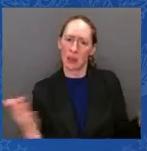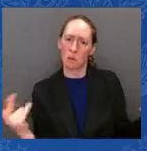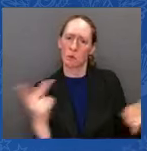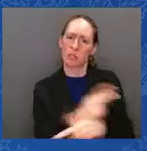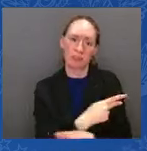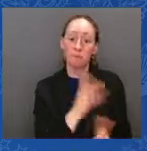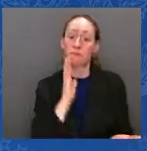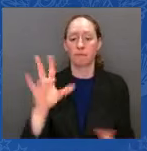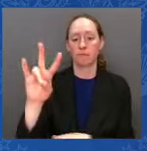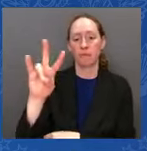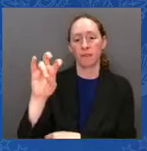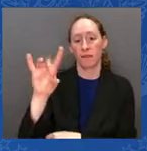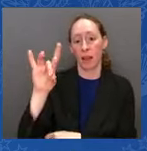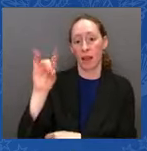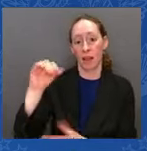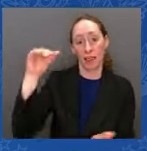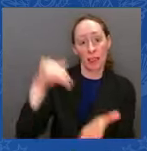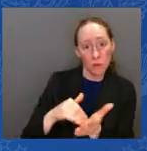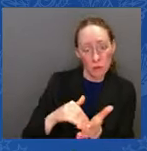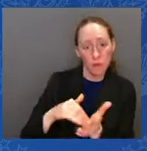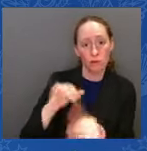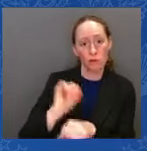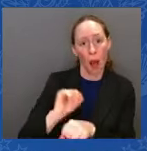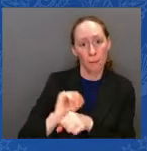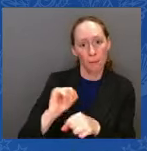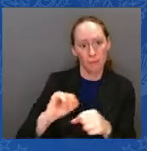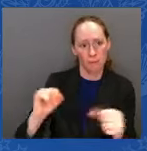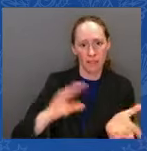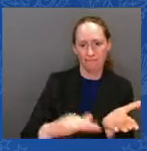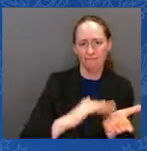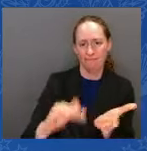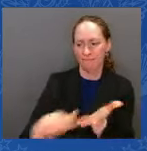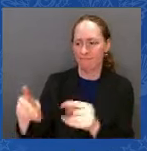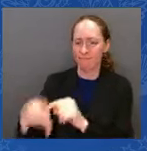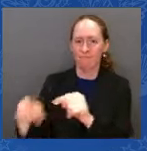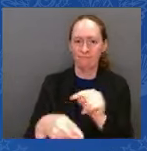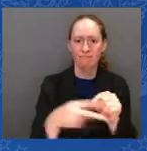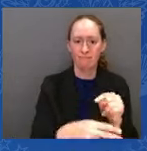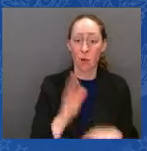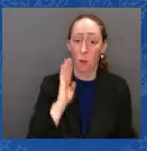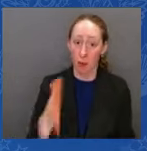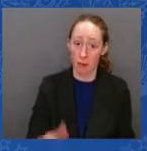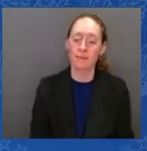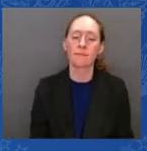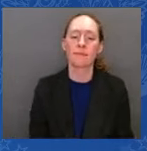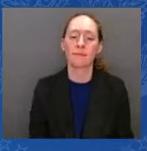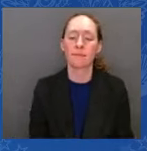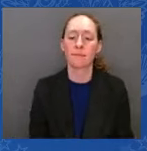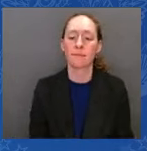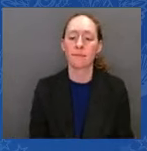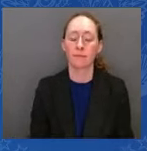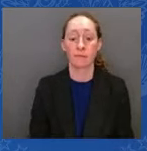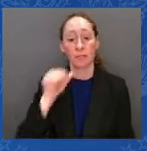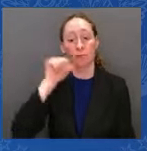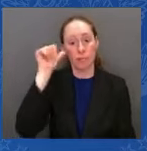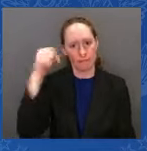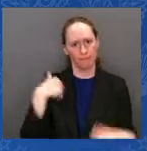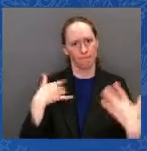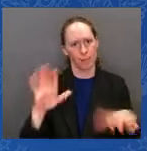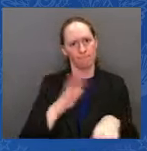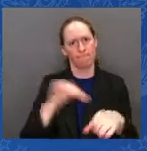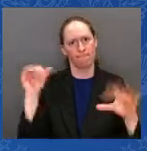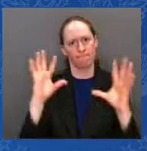780,000 jobs. Yesterday, I brought the congressional leaders together at the White House to make sure America doesn't default on